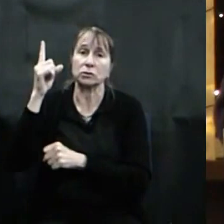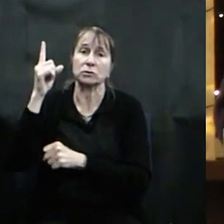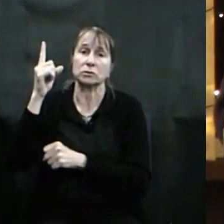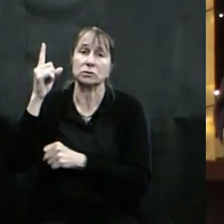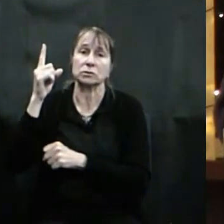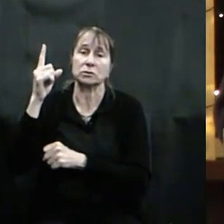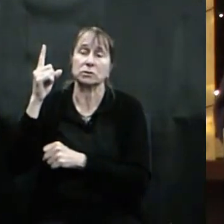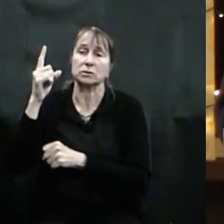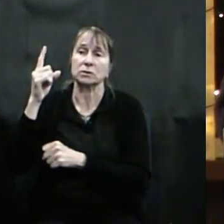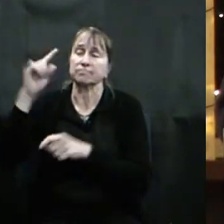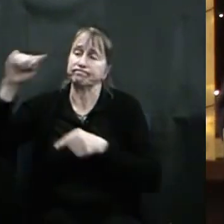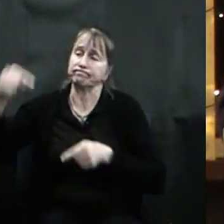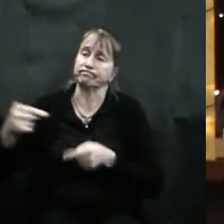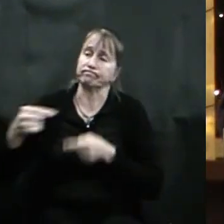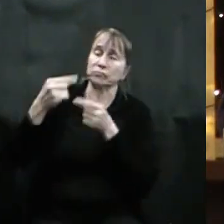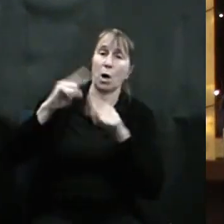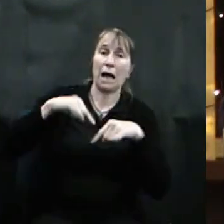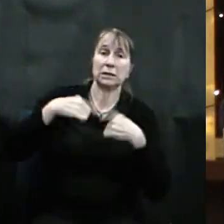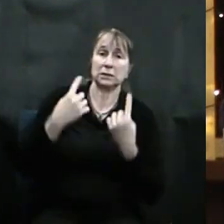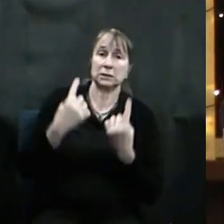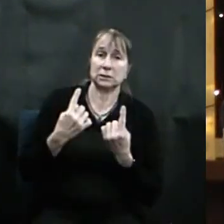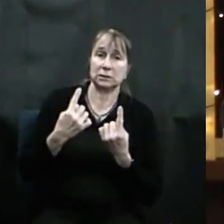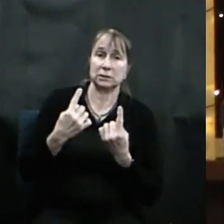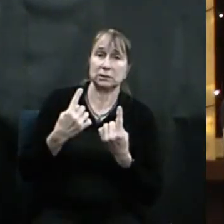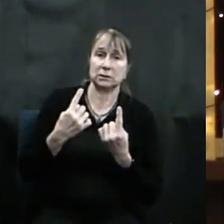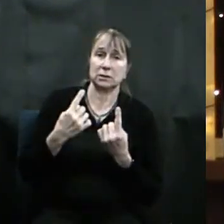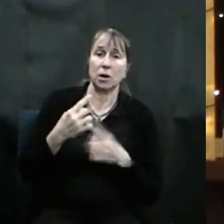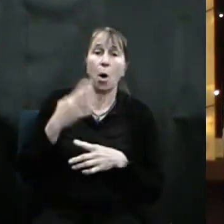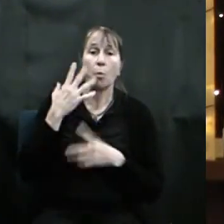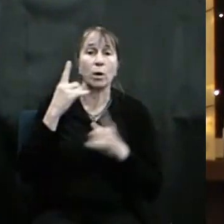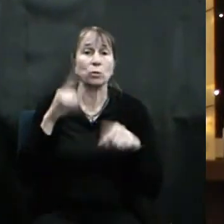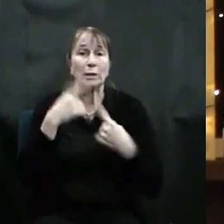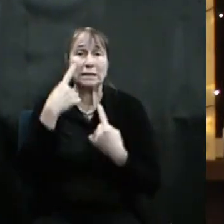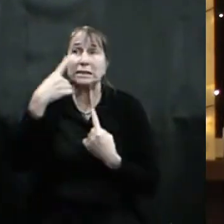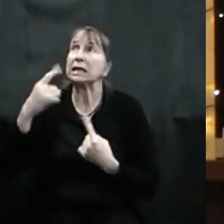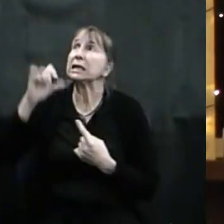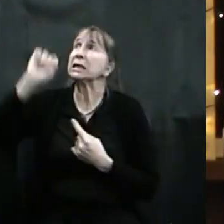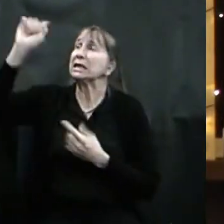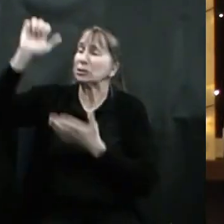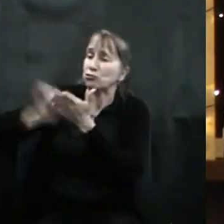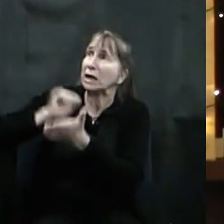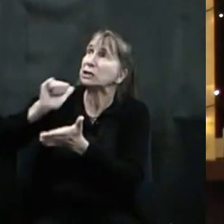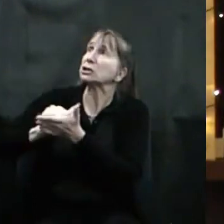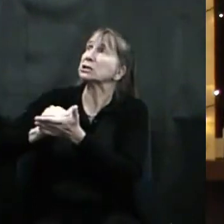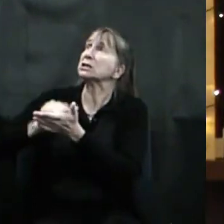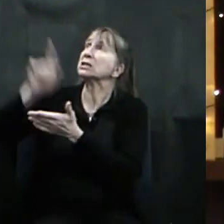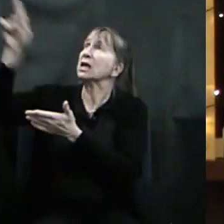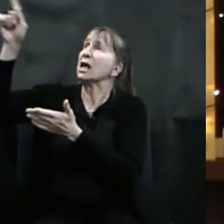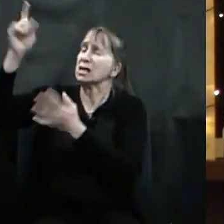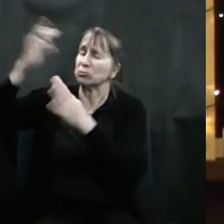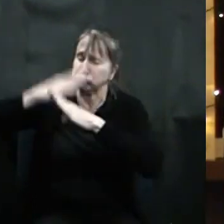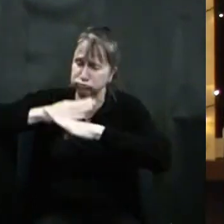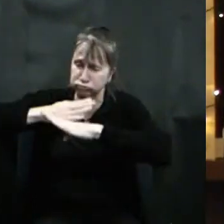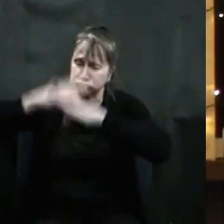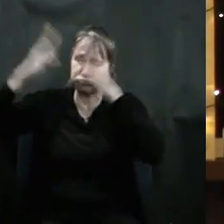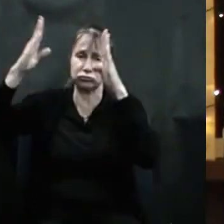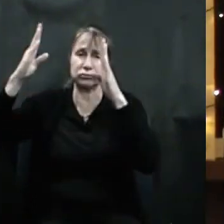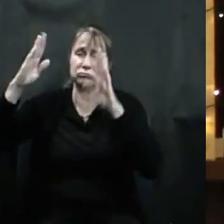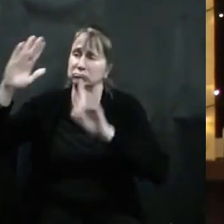us. When the righteousness of God is revealed, when his wrath is poured out against us, what hope is